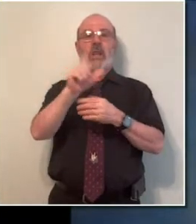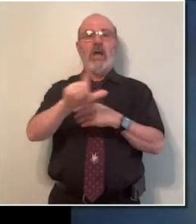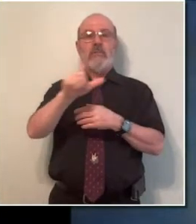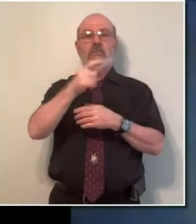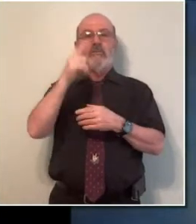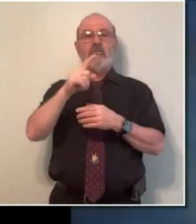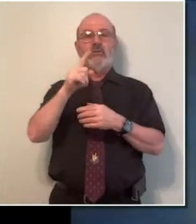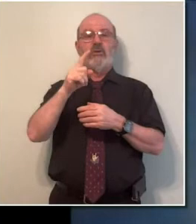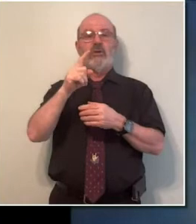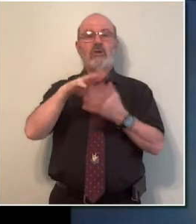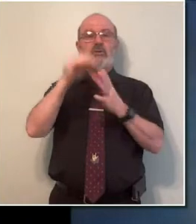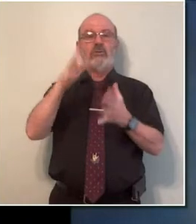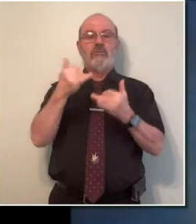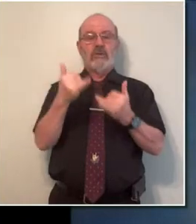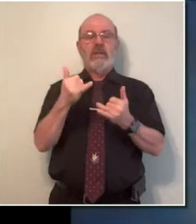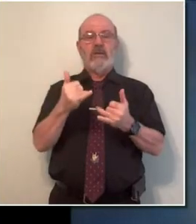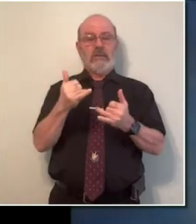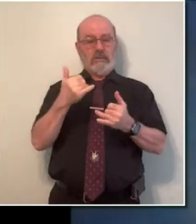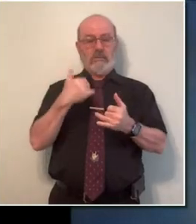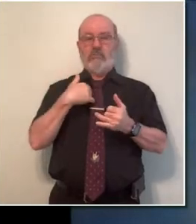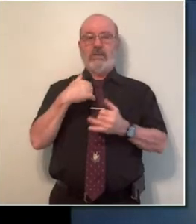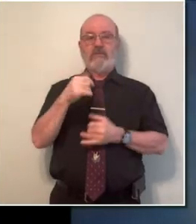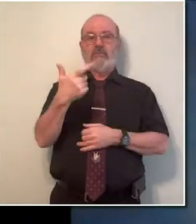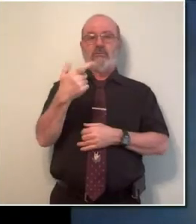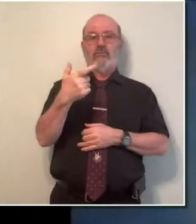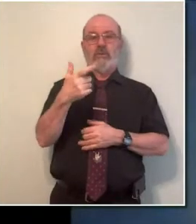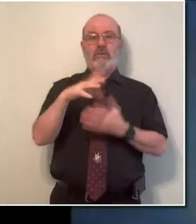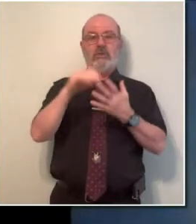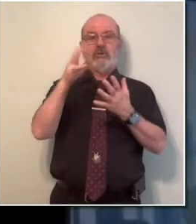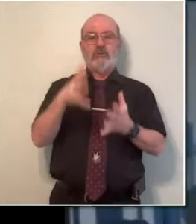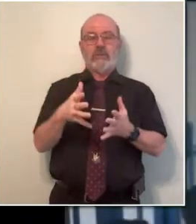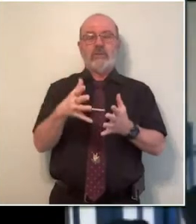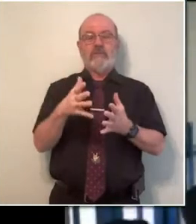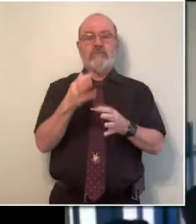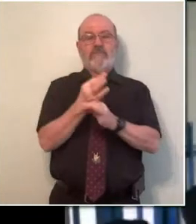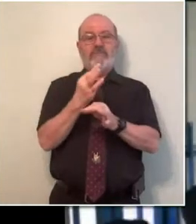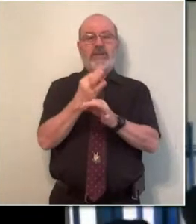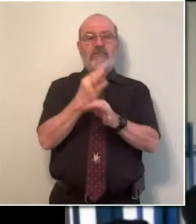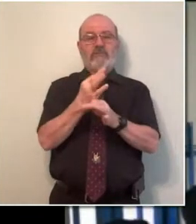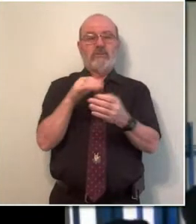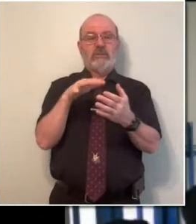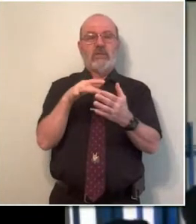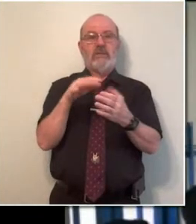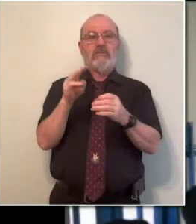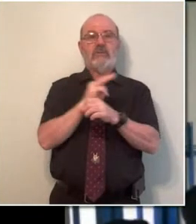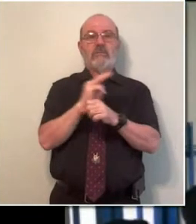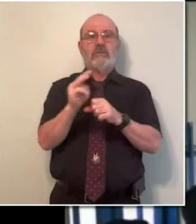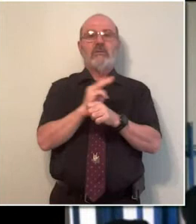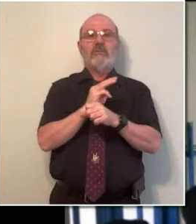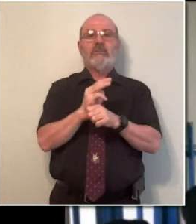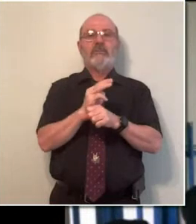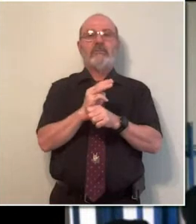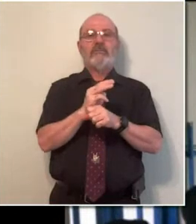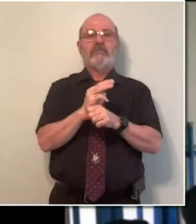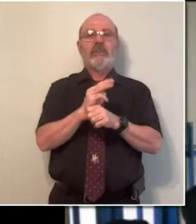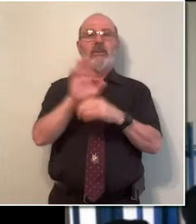At the present time, we have 21 students faithfully studying for the ministry. And all